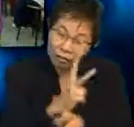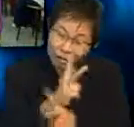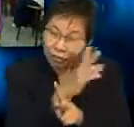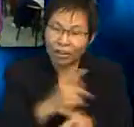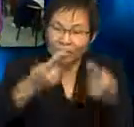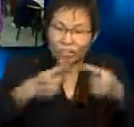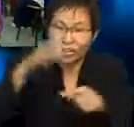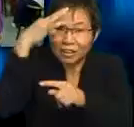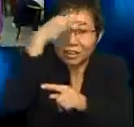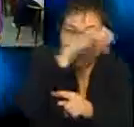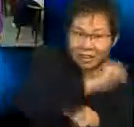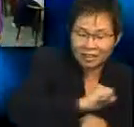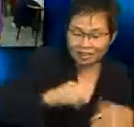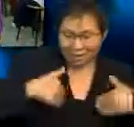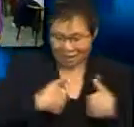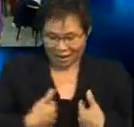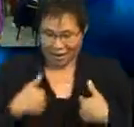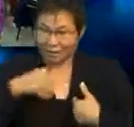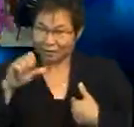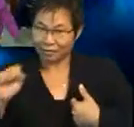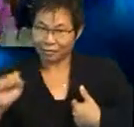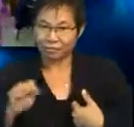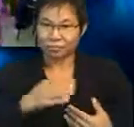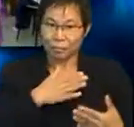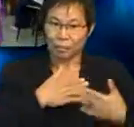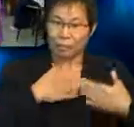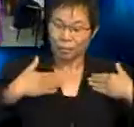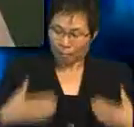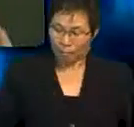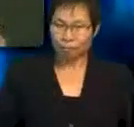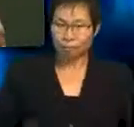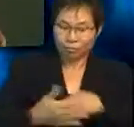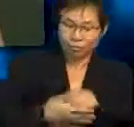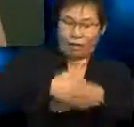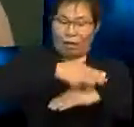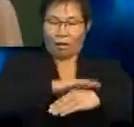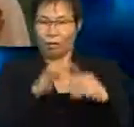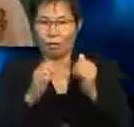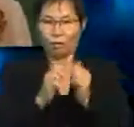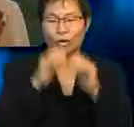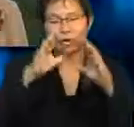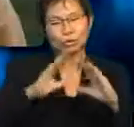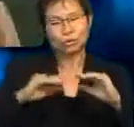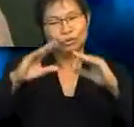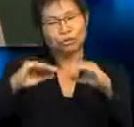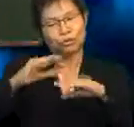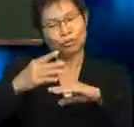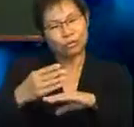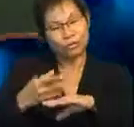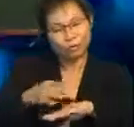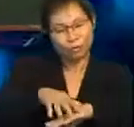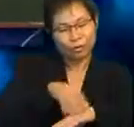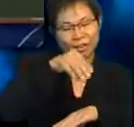and try to guess the animal. My body is covered with